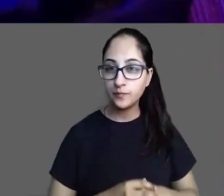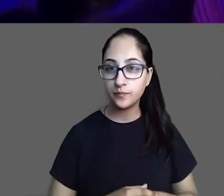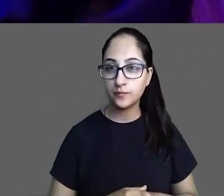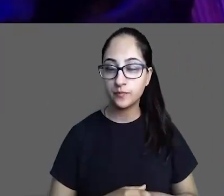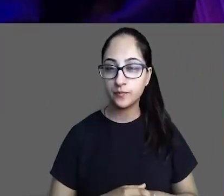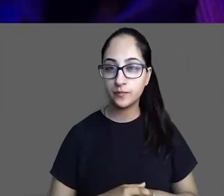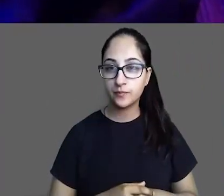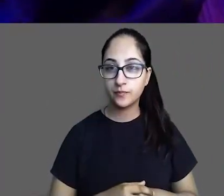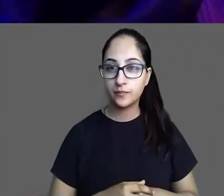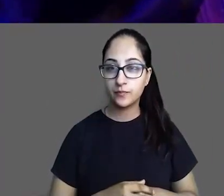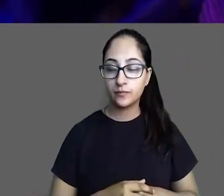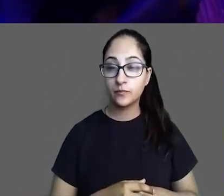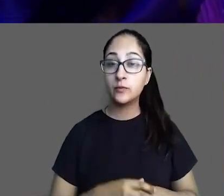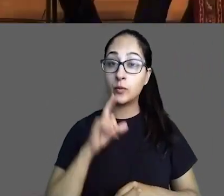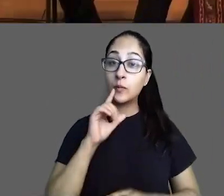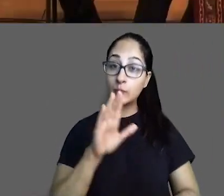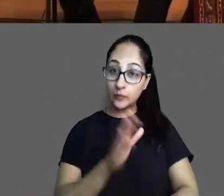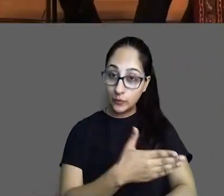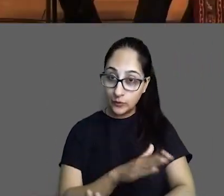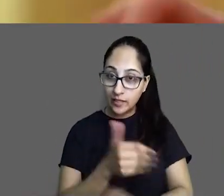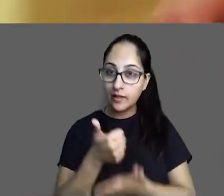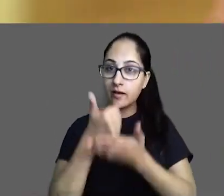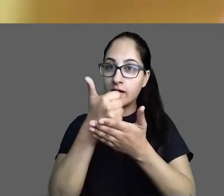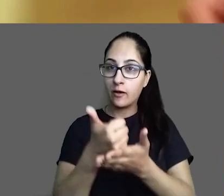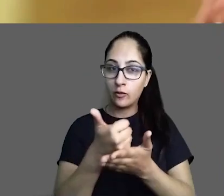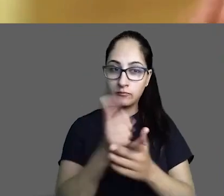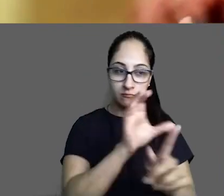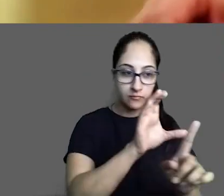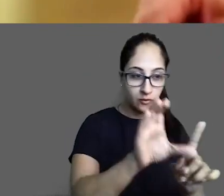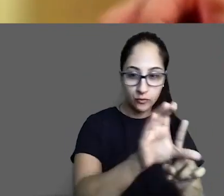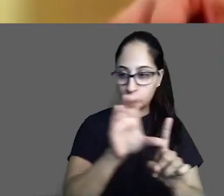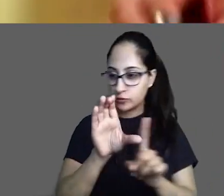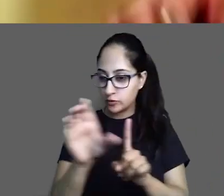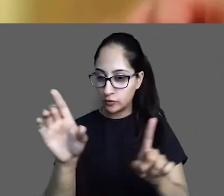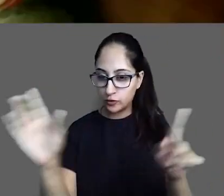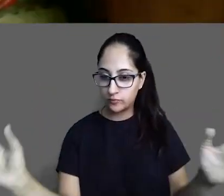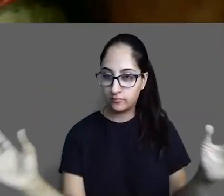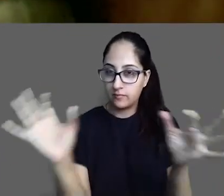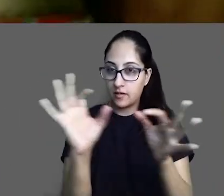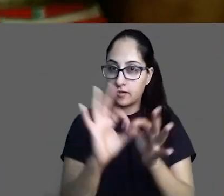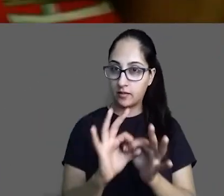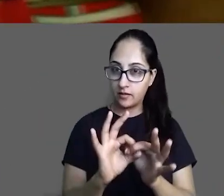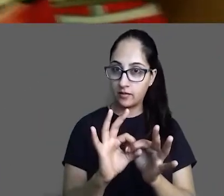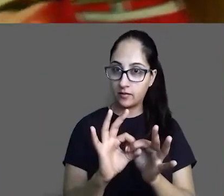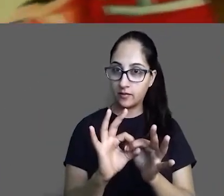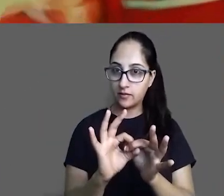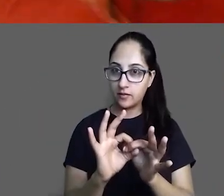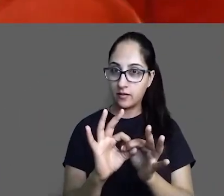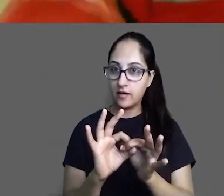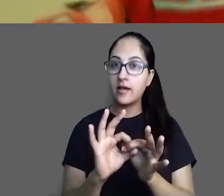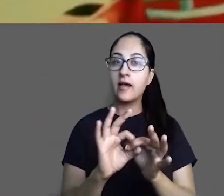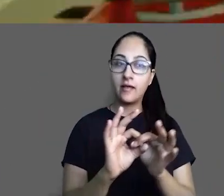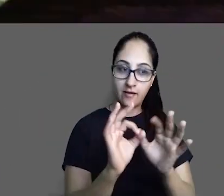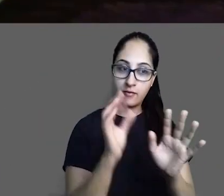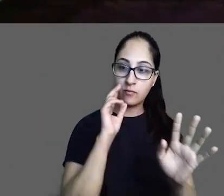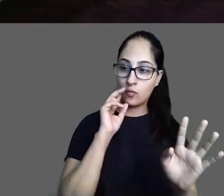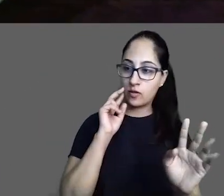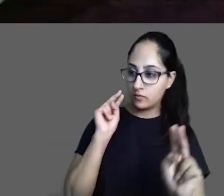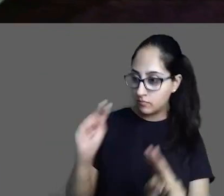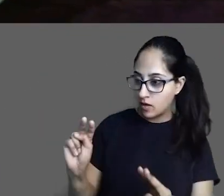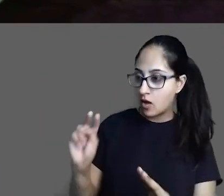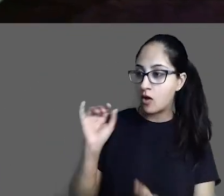that will connect modernity to that element of tradition, that will give it its name, its passport, its identity,